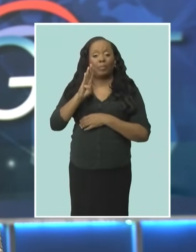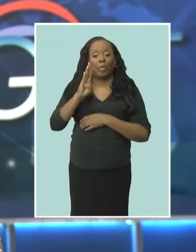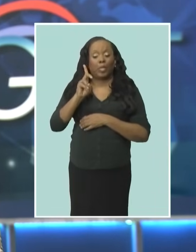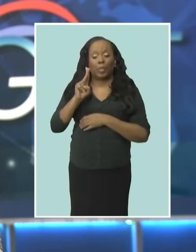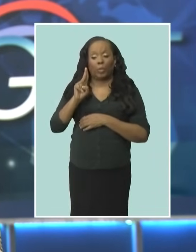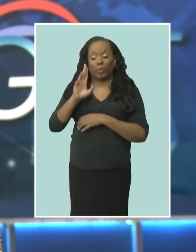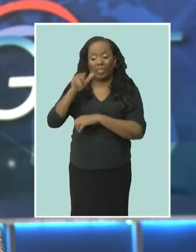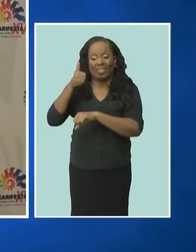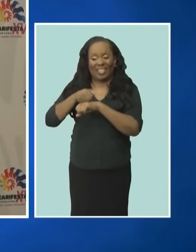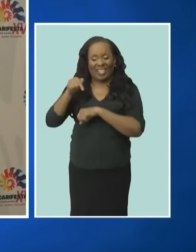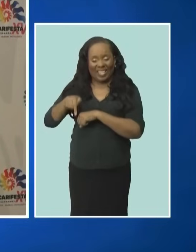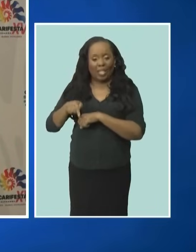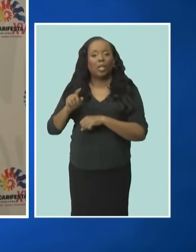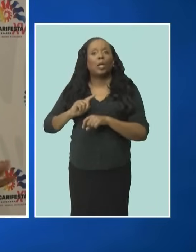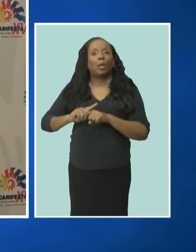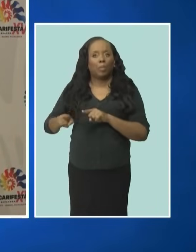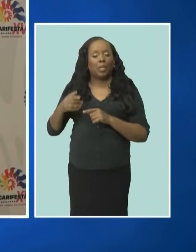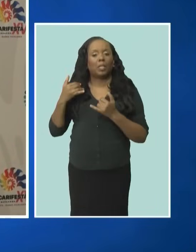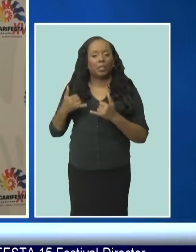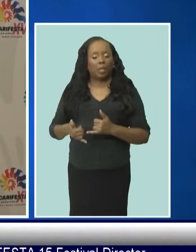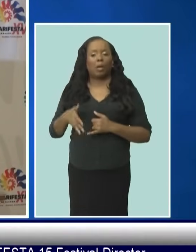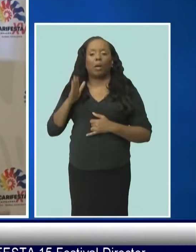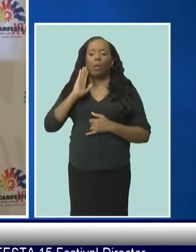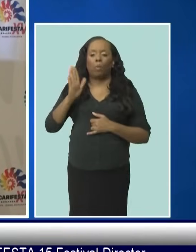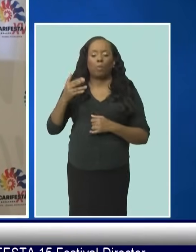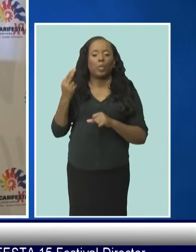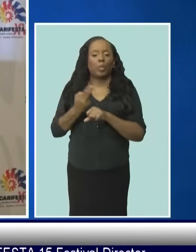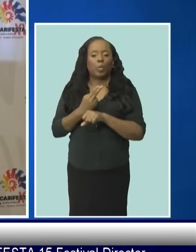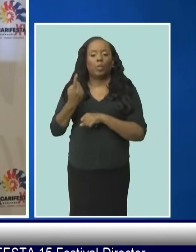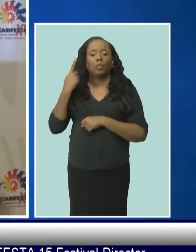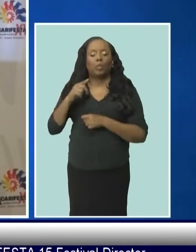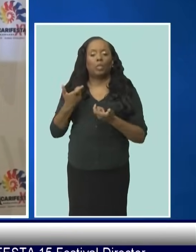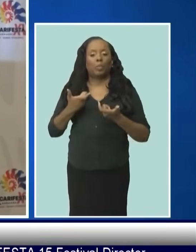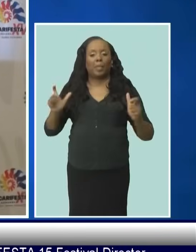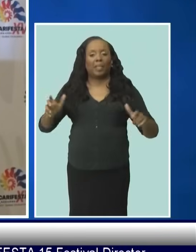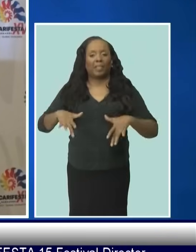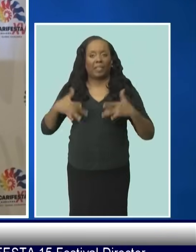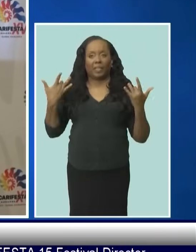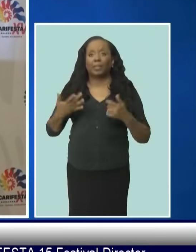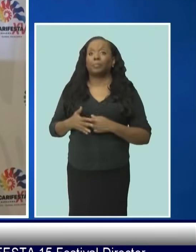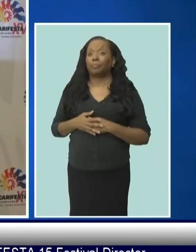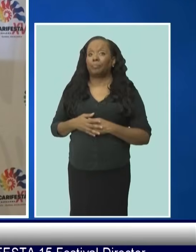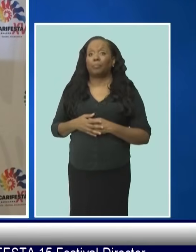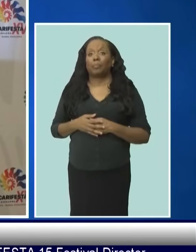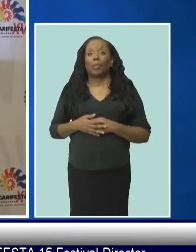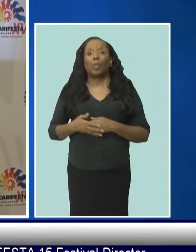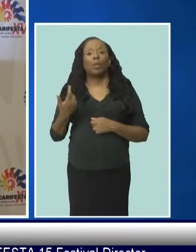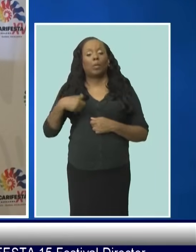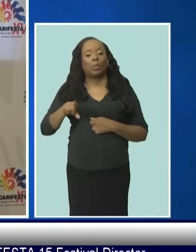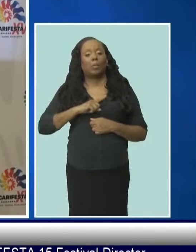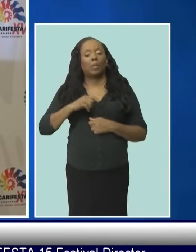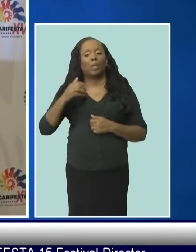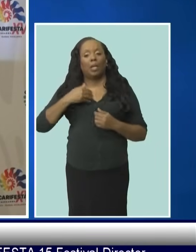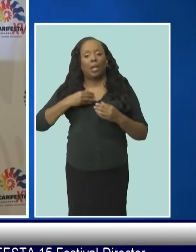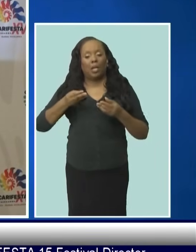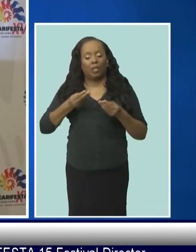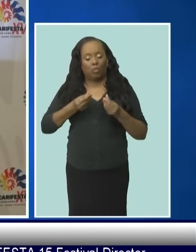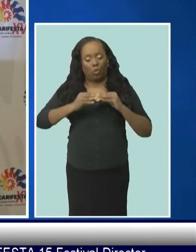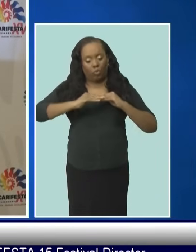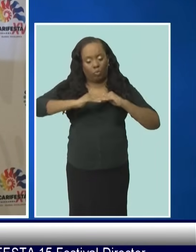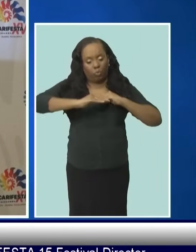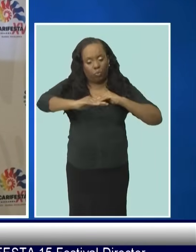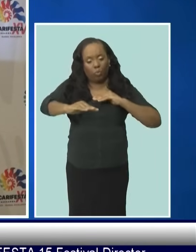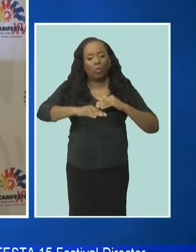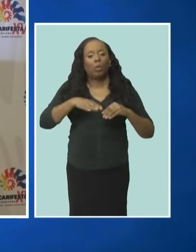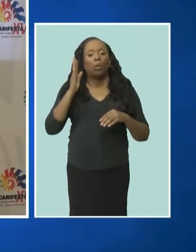Market. So we've already put down the asphalt and whatnot. And on top of that, we're going to put a customized